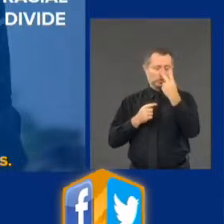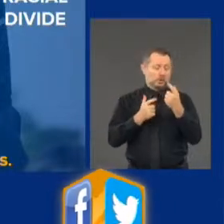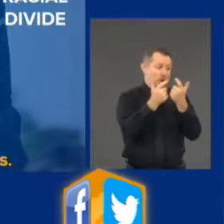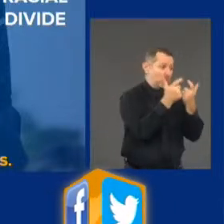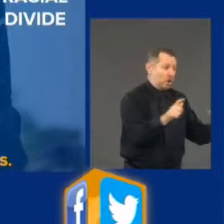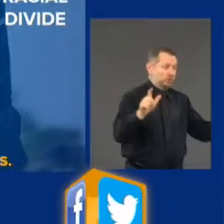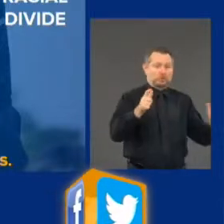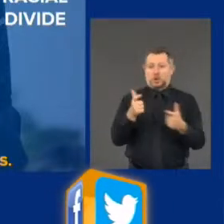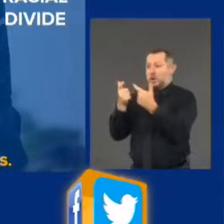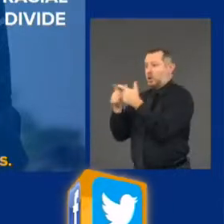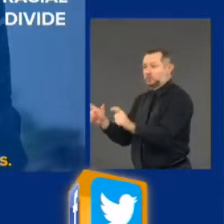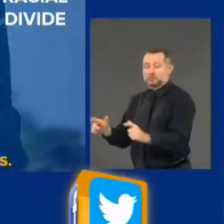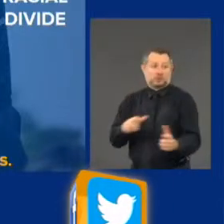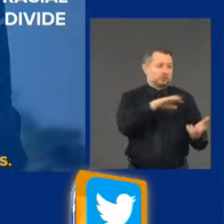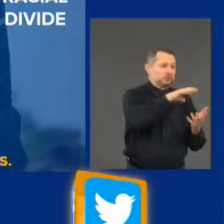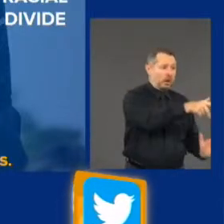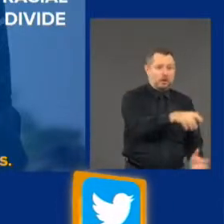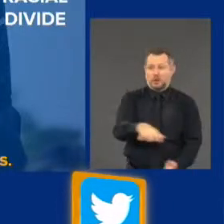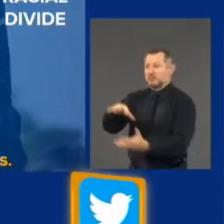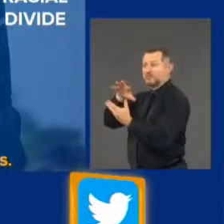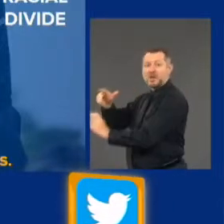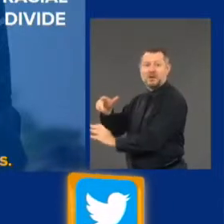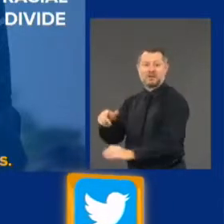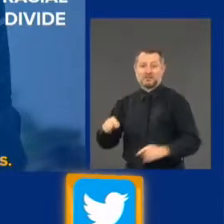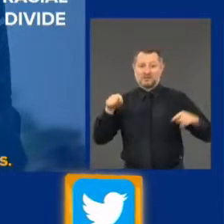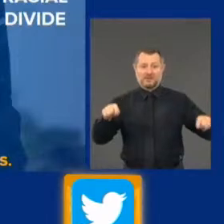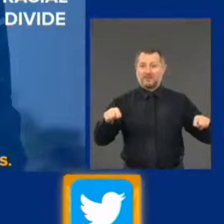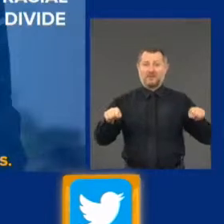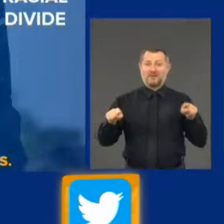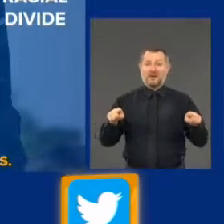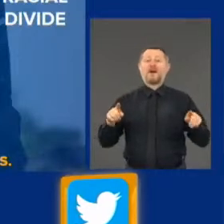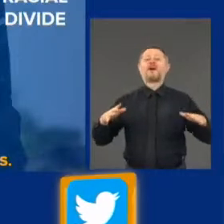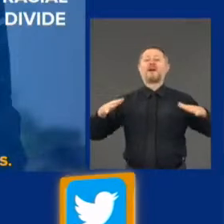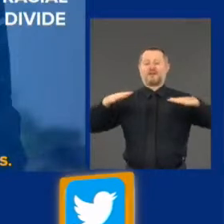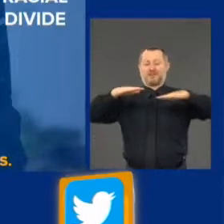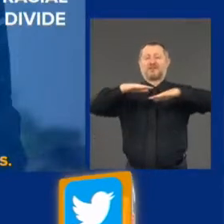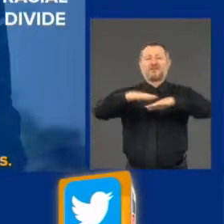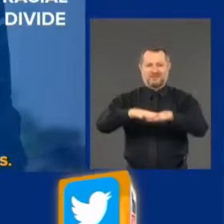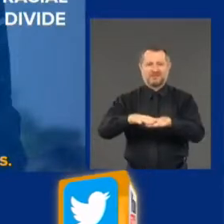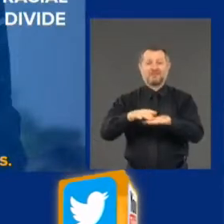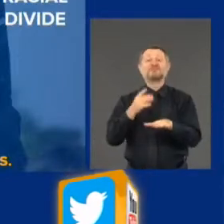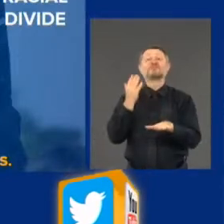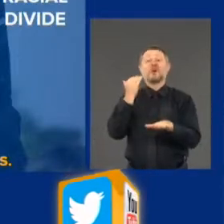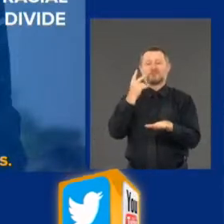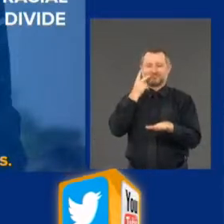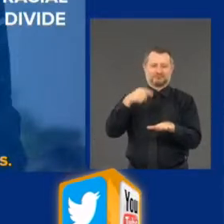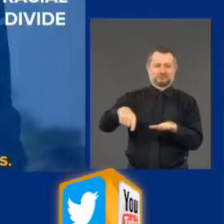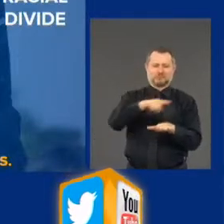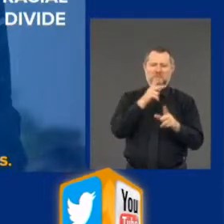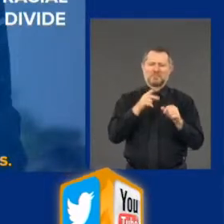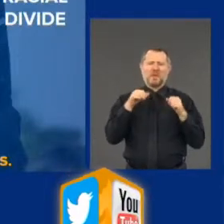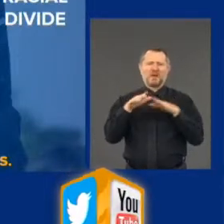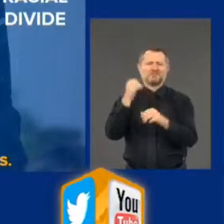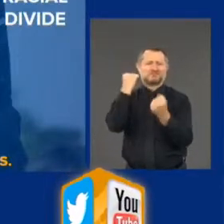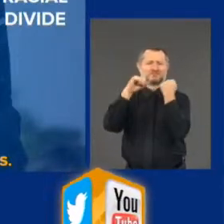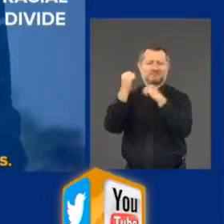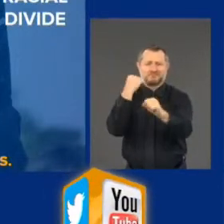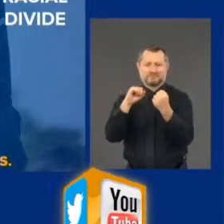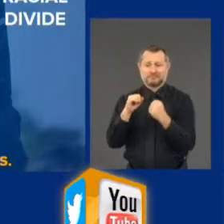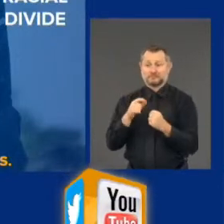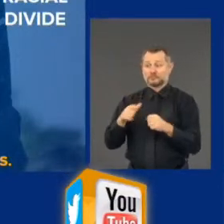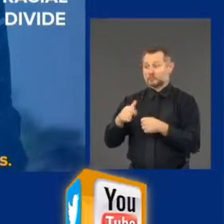protesters being a mass gathering at the time of COVID, and then you have an overall dynamic, the overall